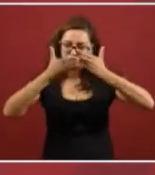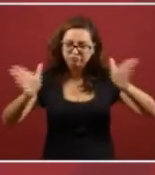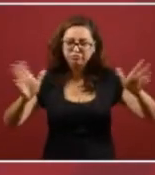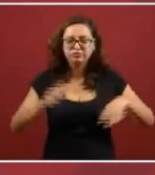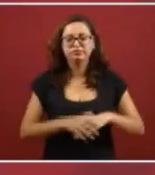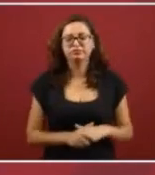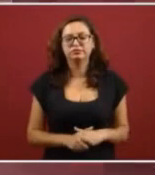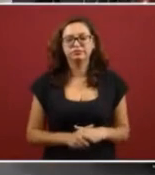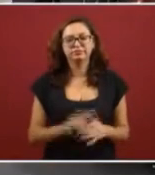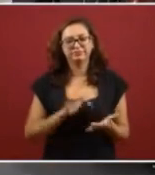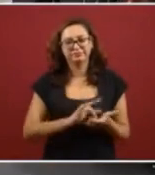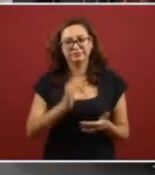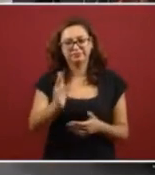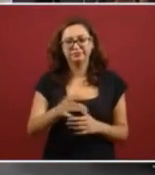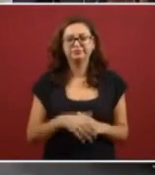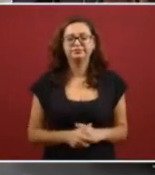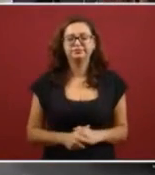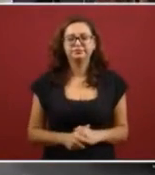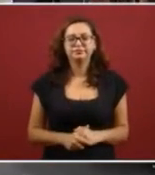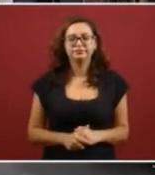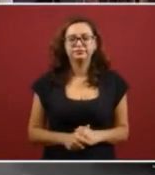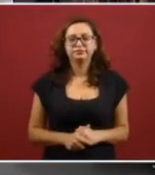day more public.